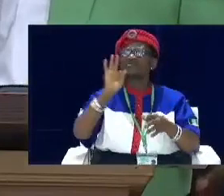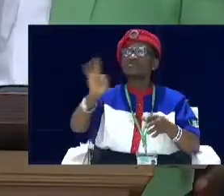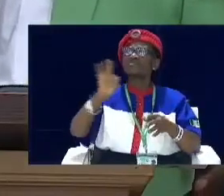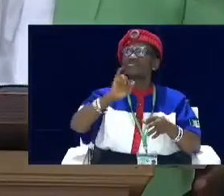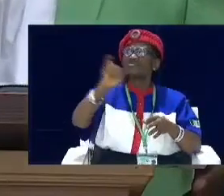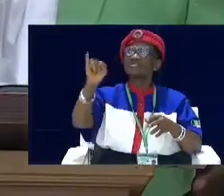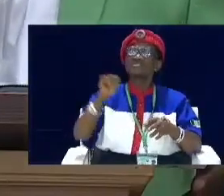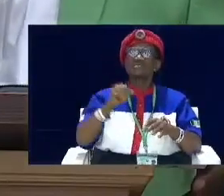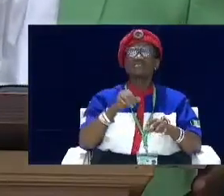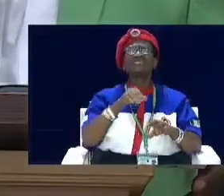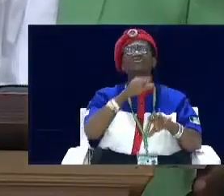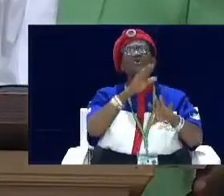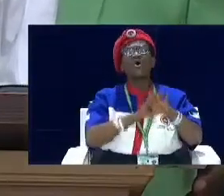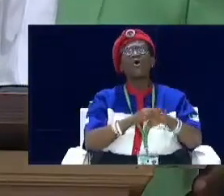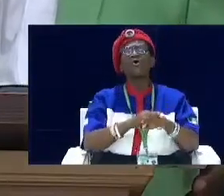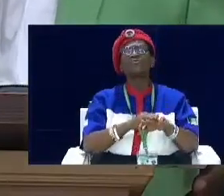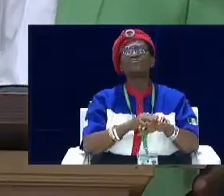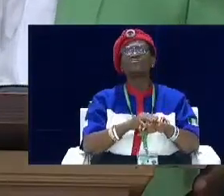YouTube.